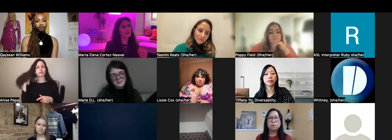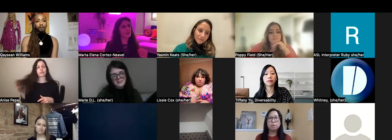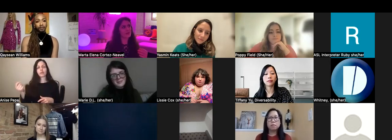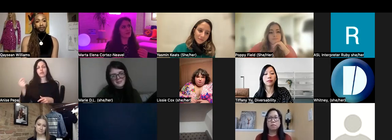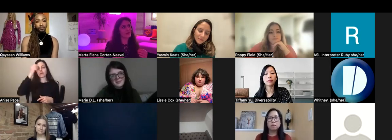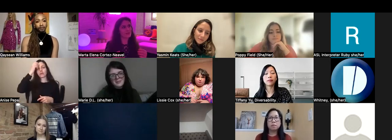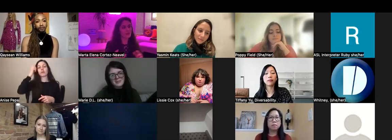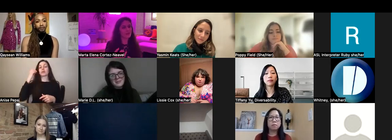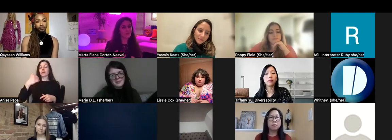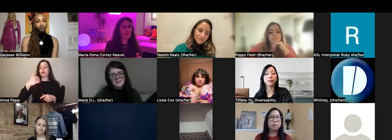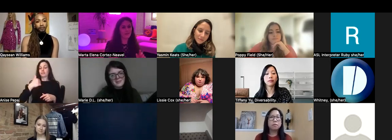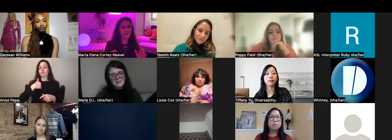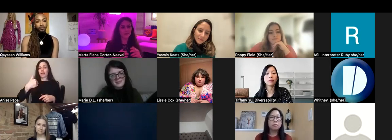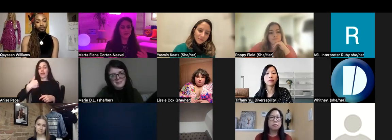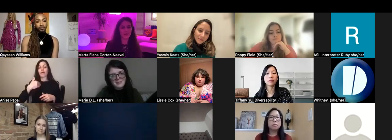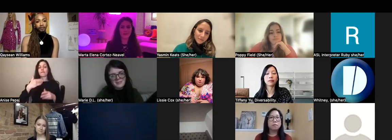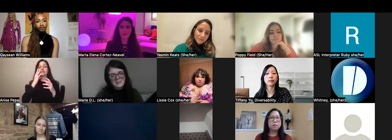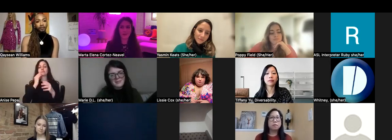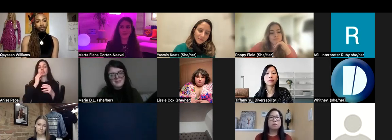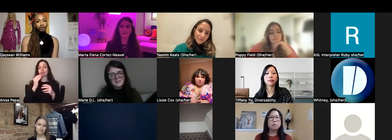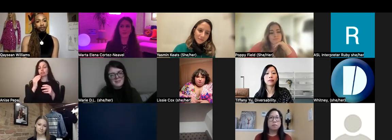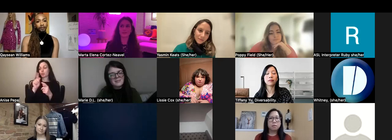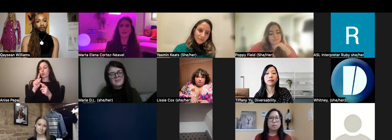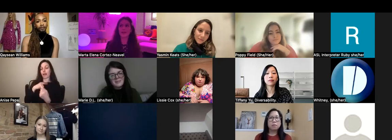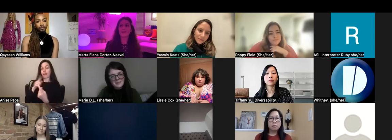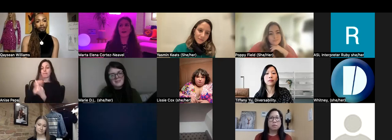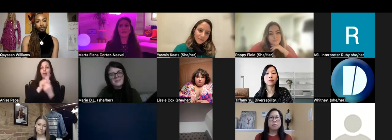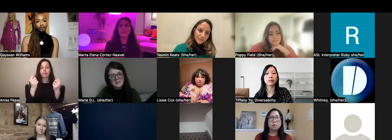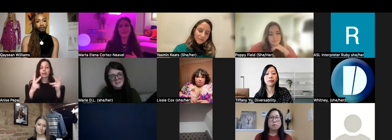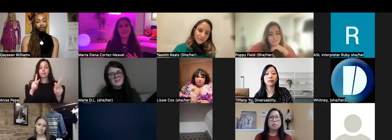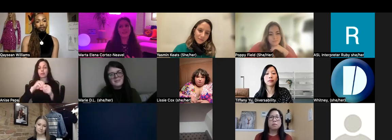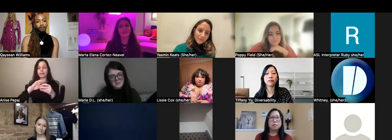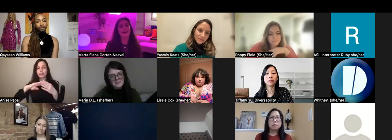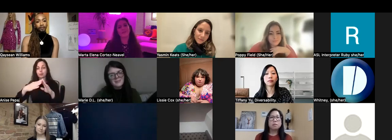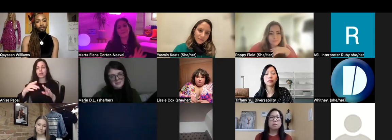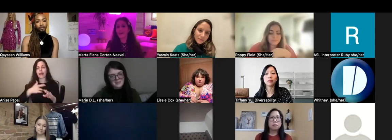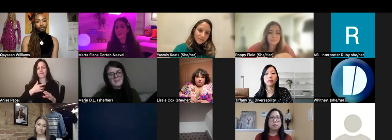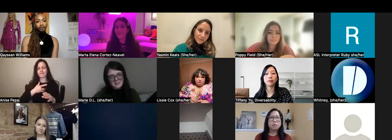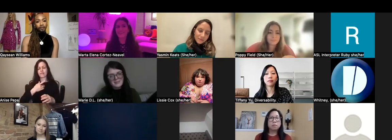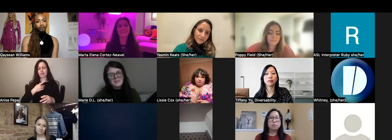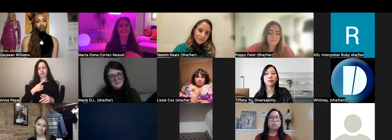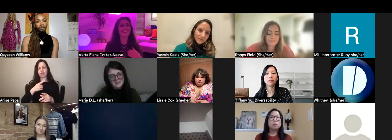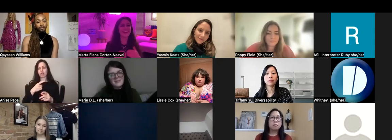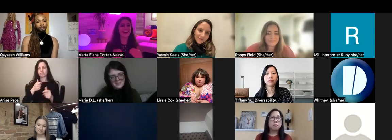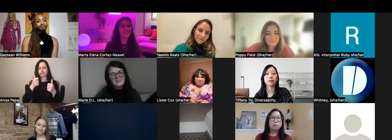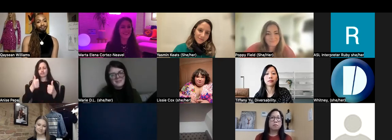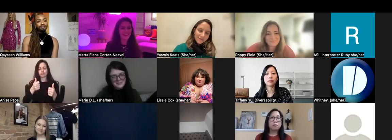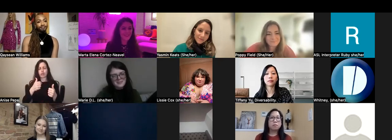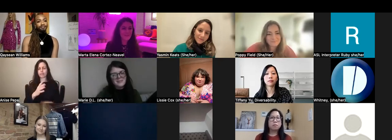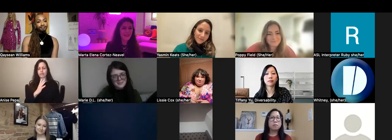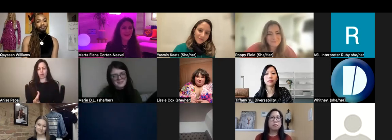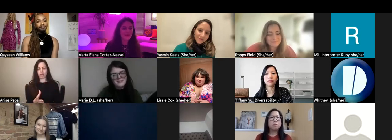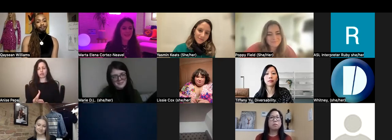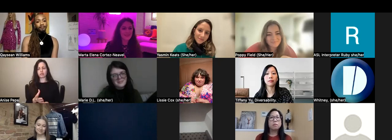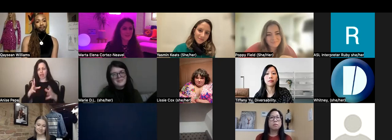few years where I feel like the friends that I've met and the community that I found have really like validated that like I'm fine just like as I